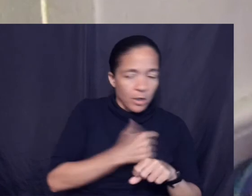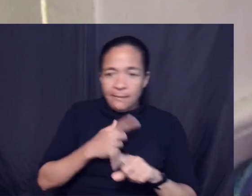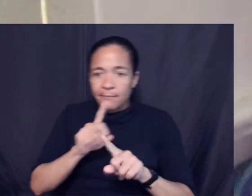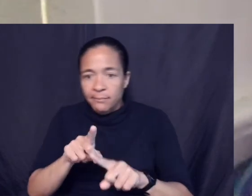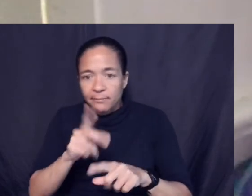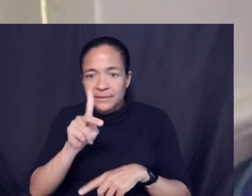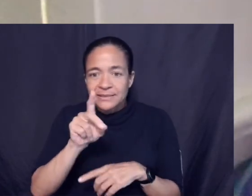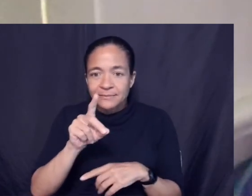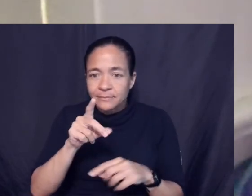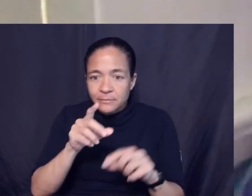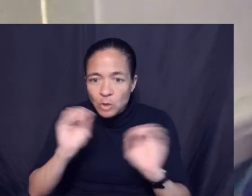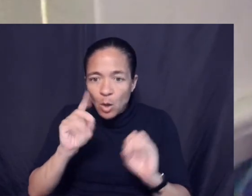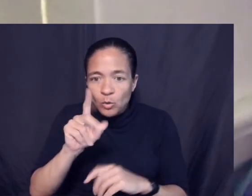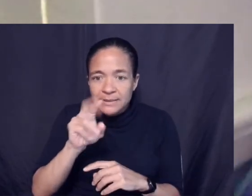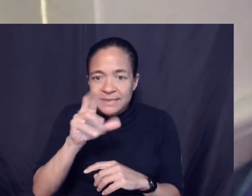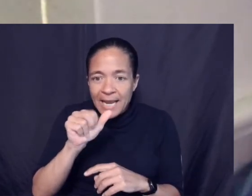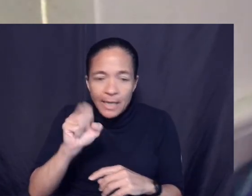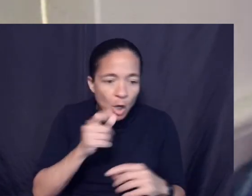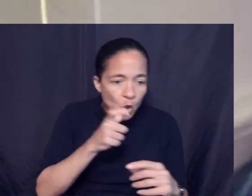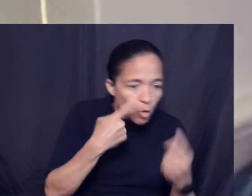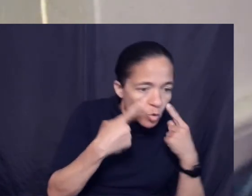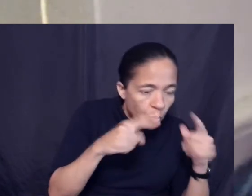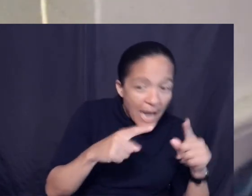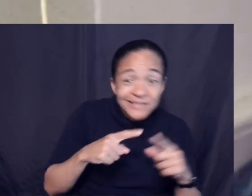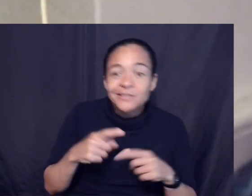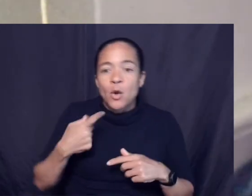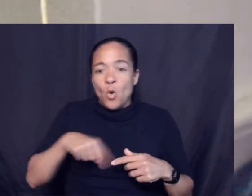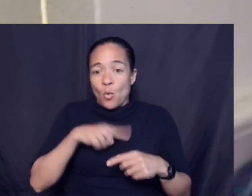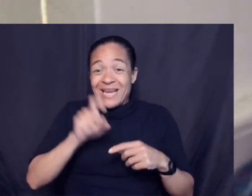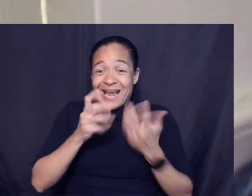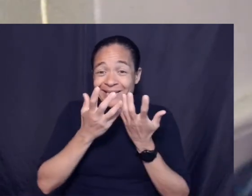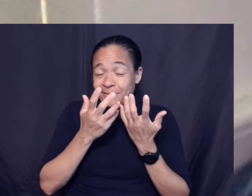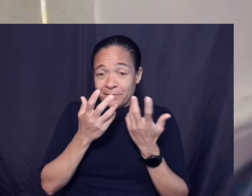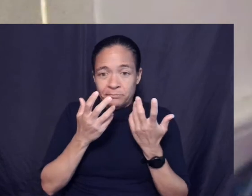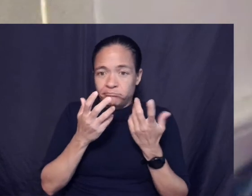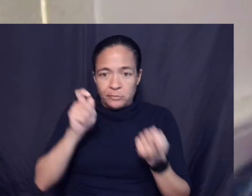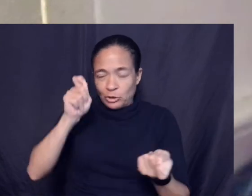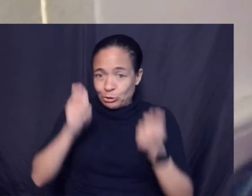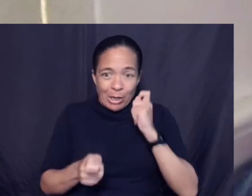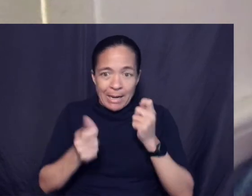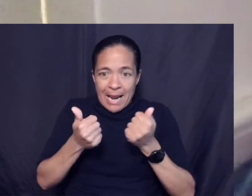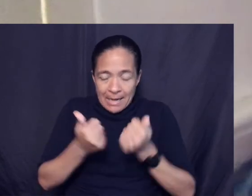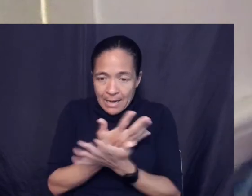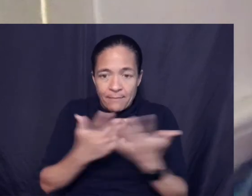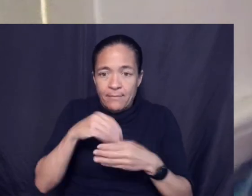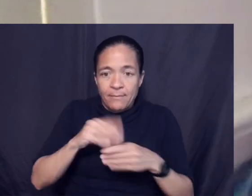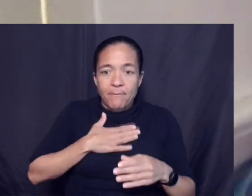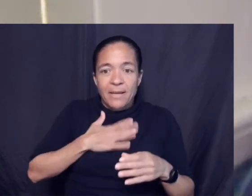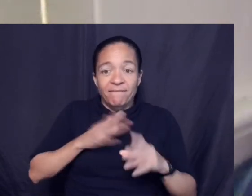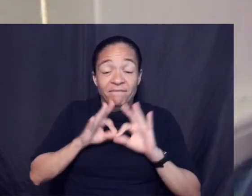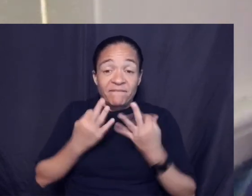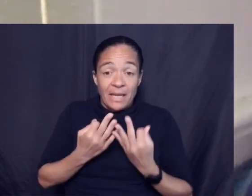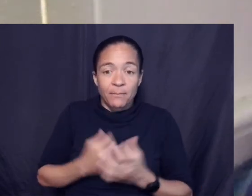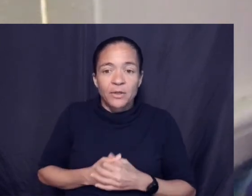in a daycare, then, we had to basically realign everything in our whole family. But for the